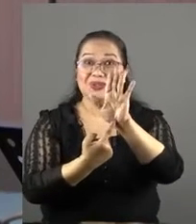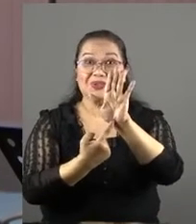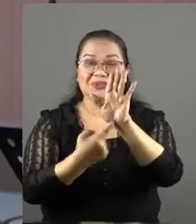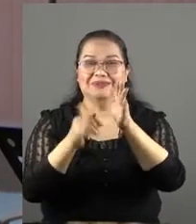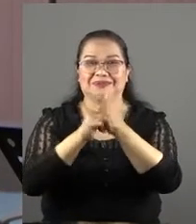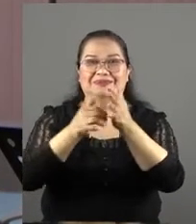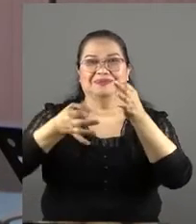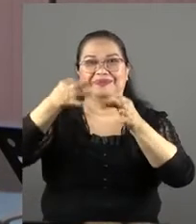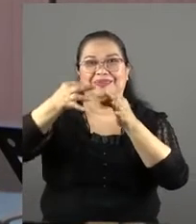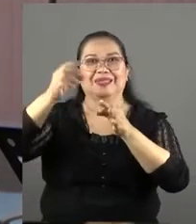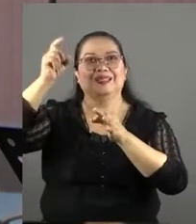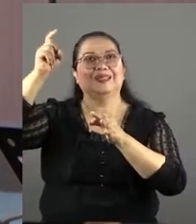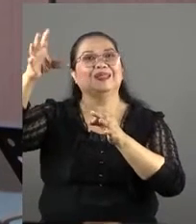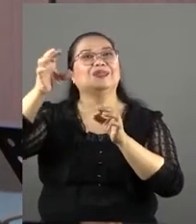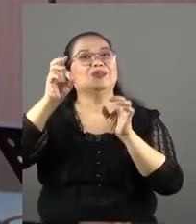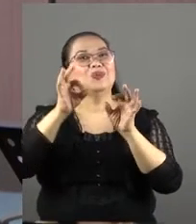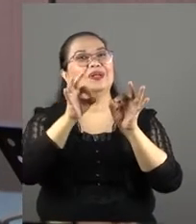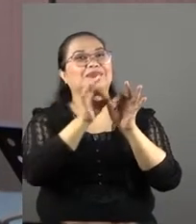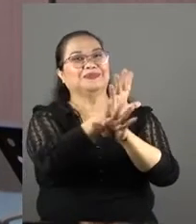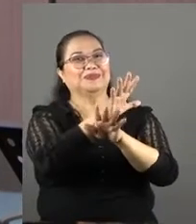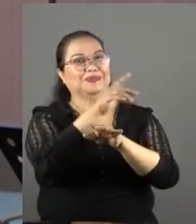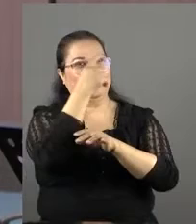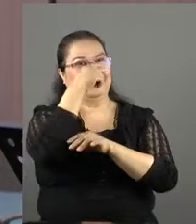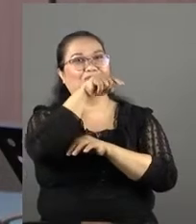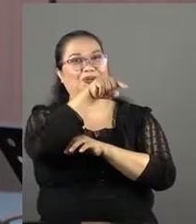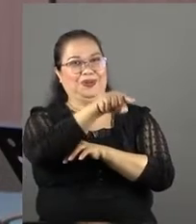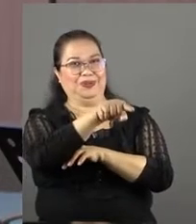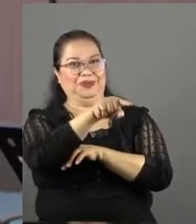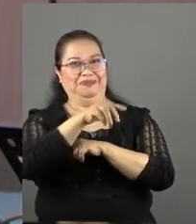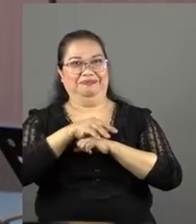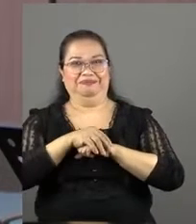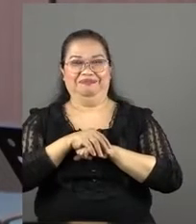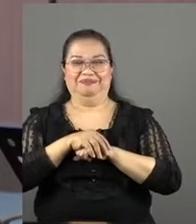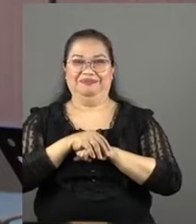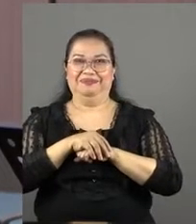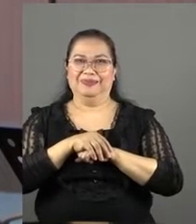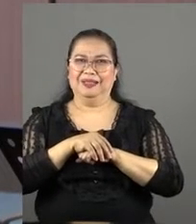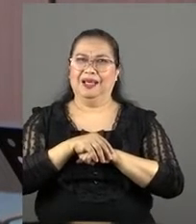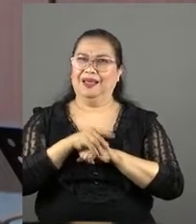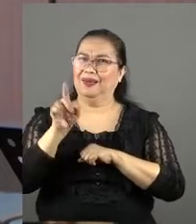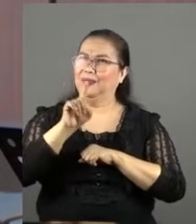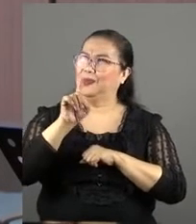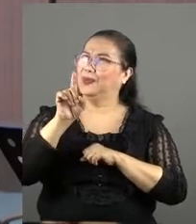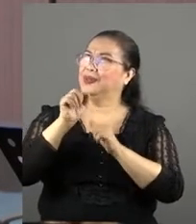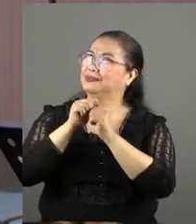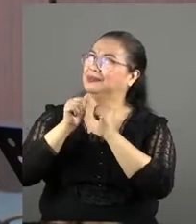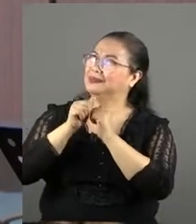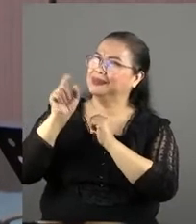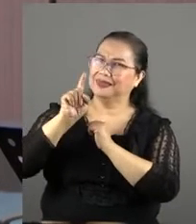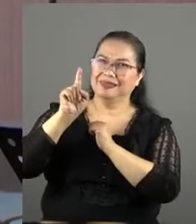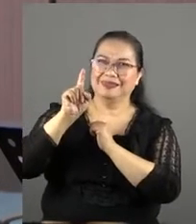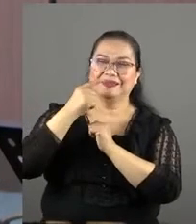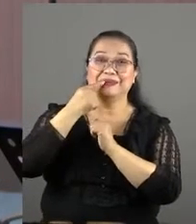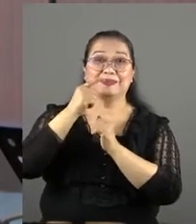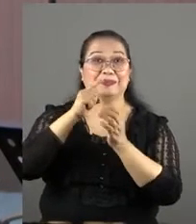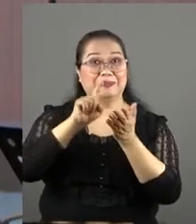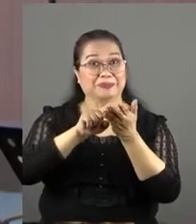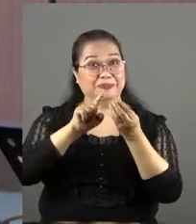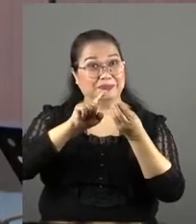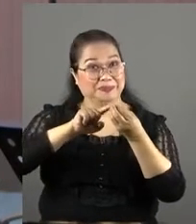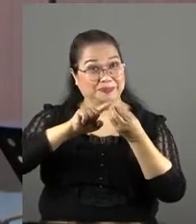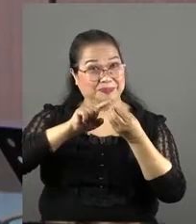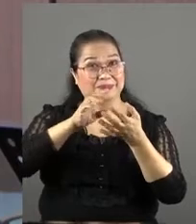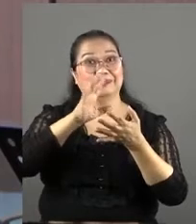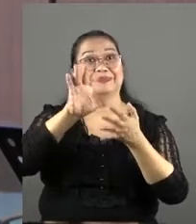this judge will vindicate you. I don't know what it means exactly, because one commentator said, and I